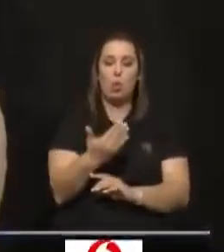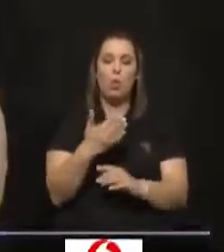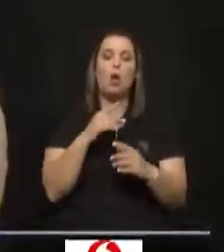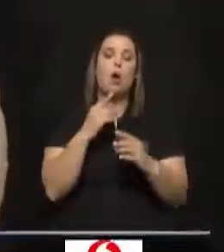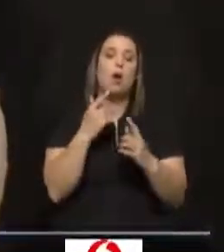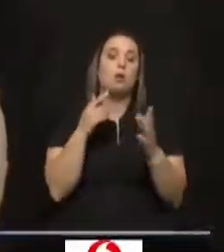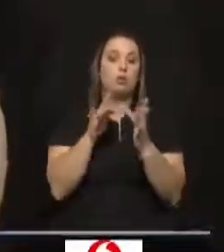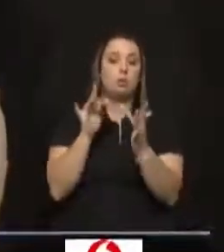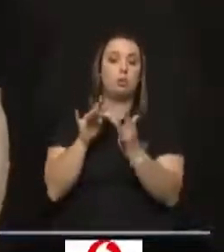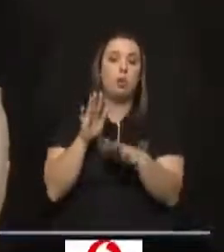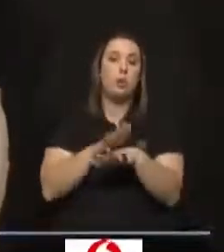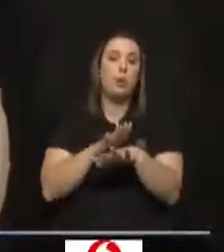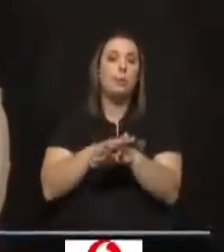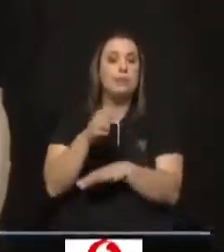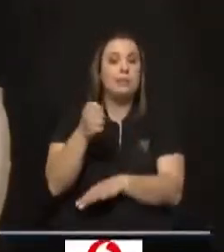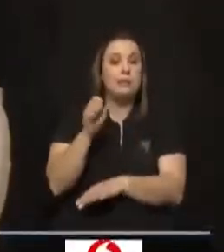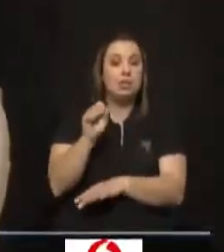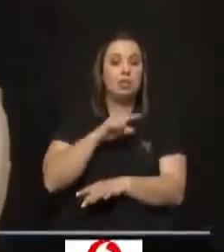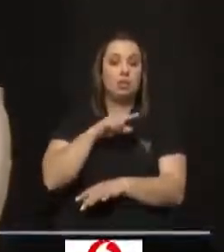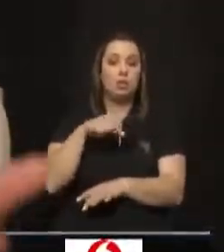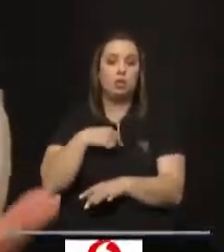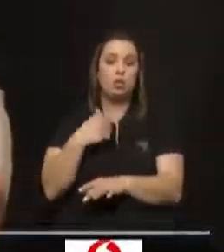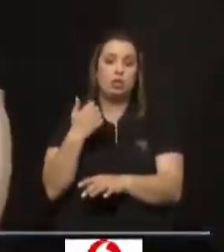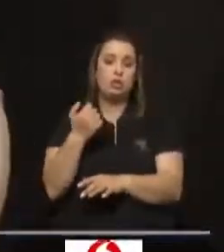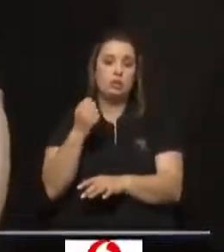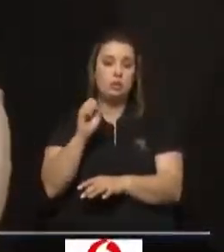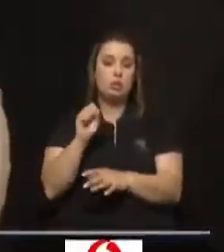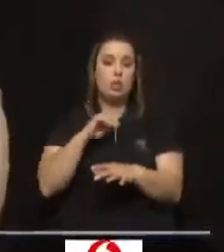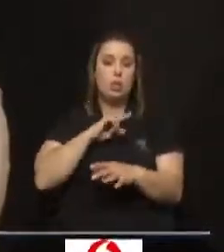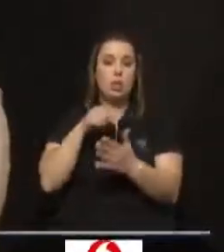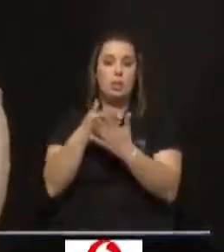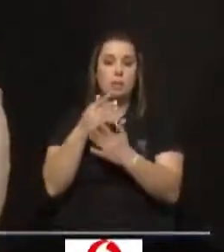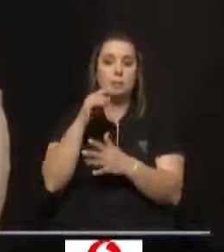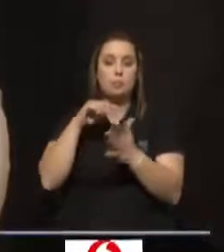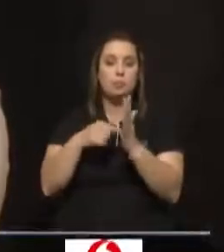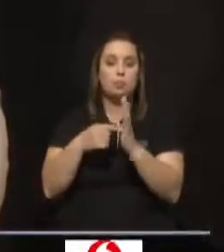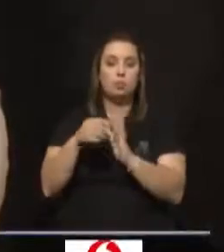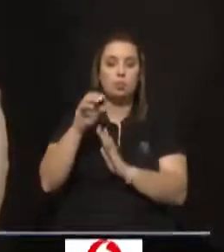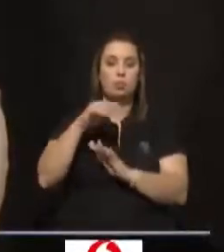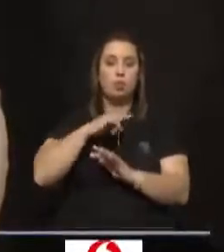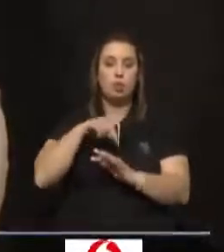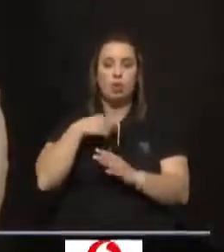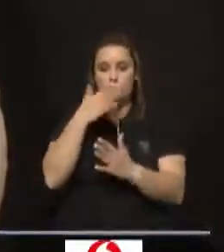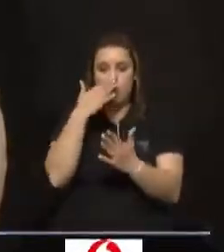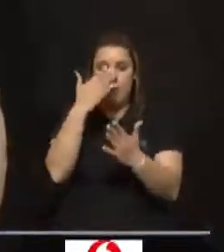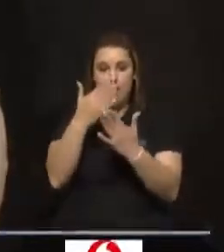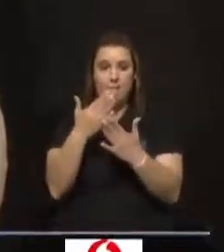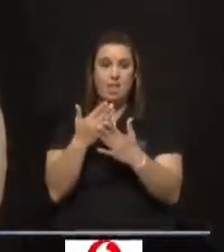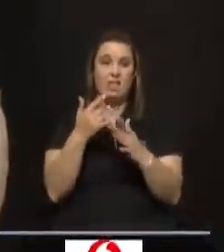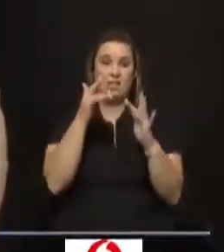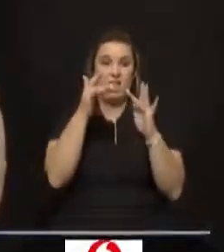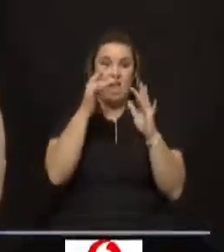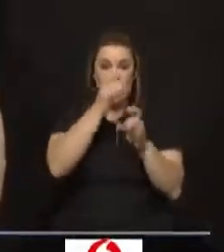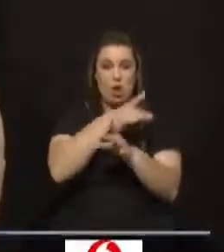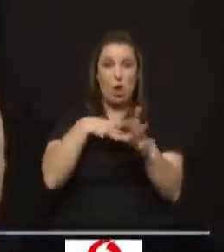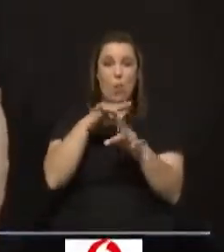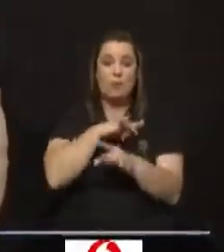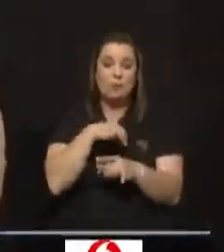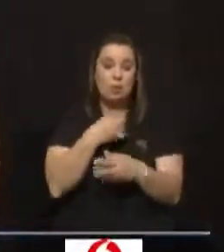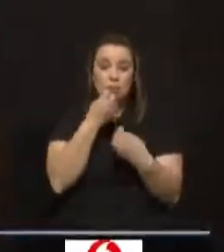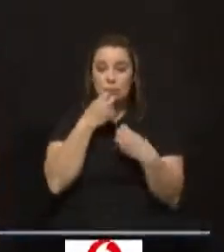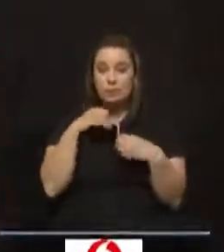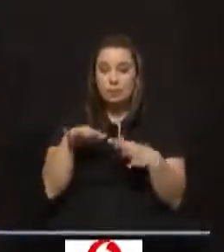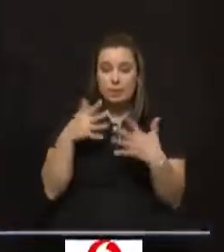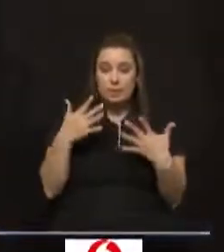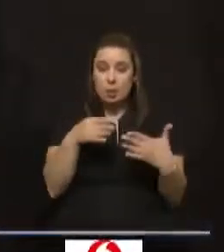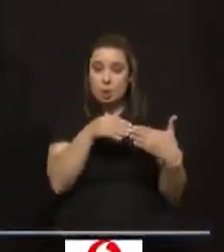business. Now, if you look at connectivity, and the reason is 5G, because we didn't have 5G, our score was 0. And so